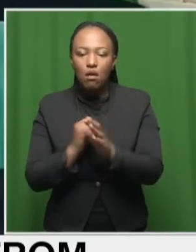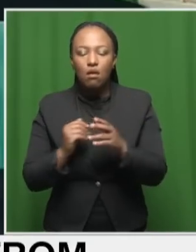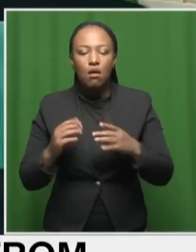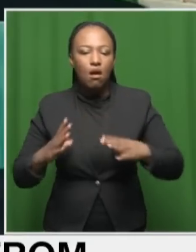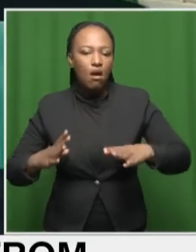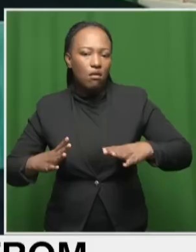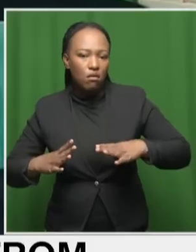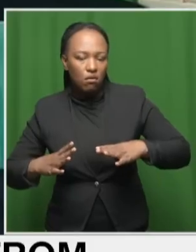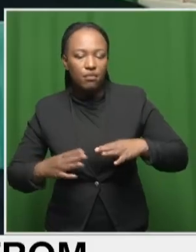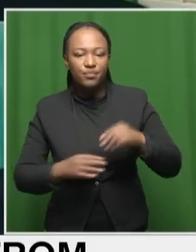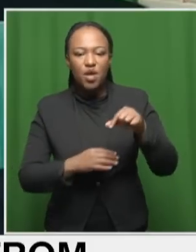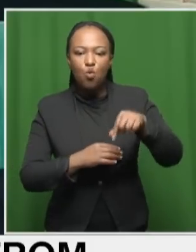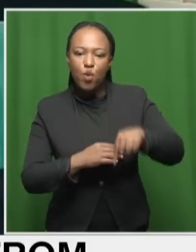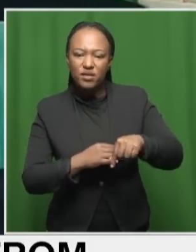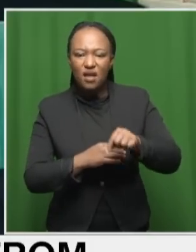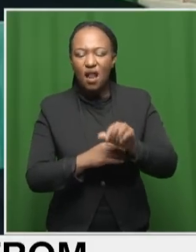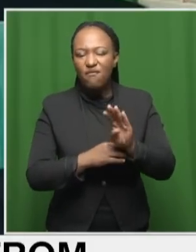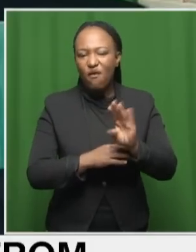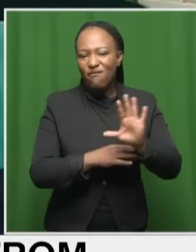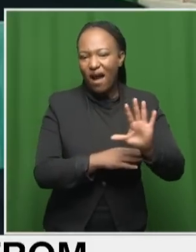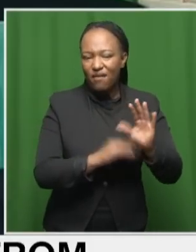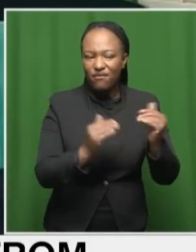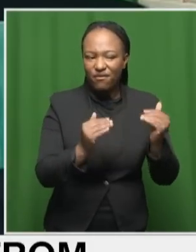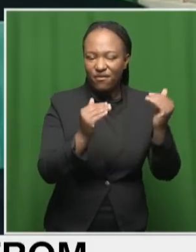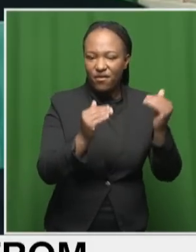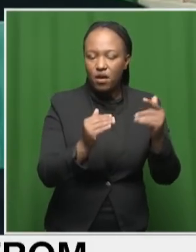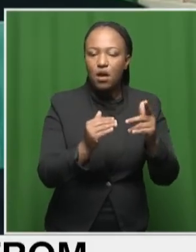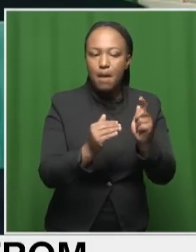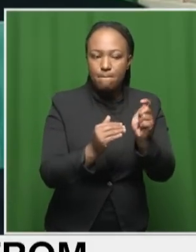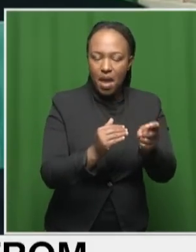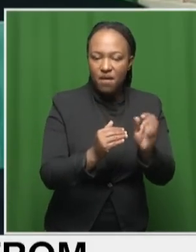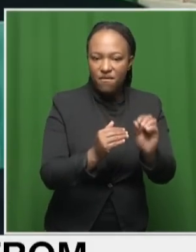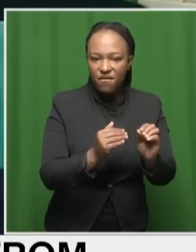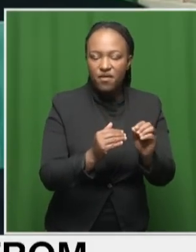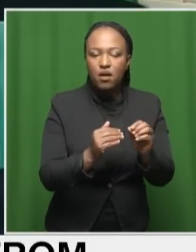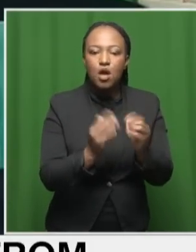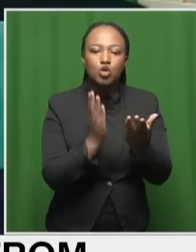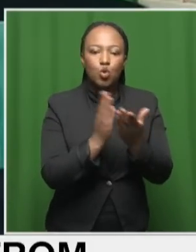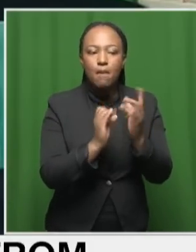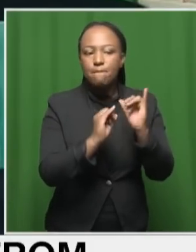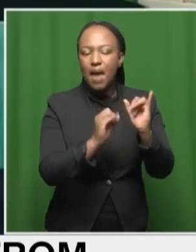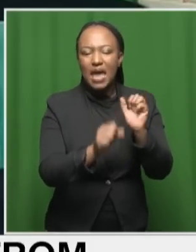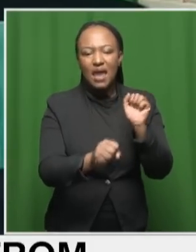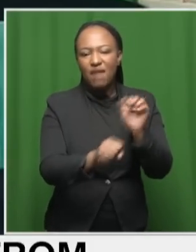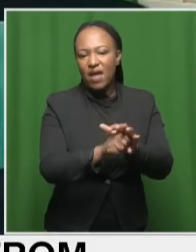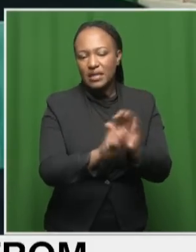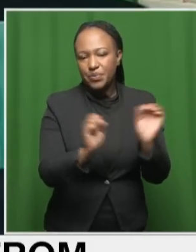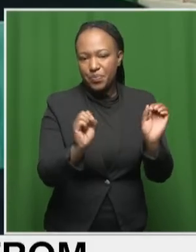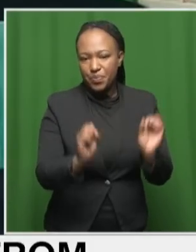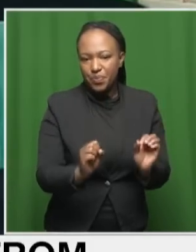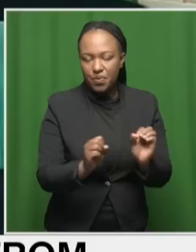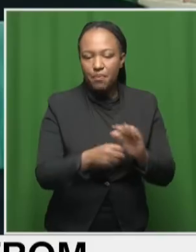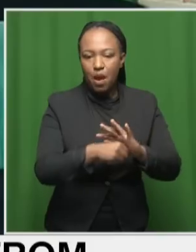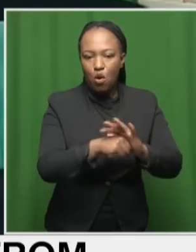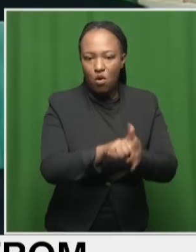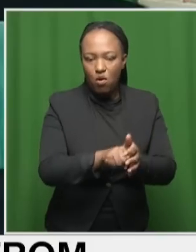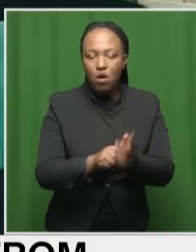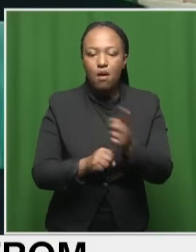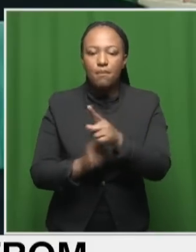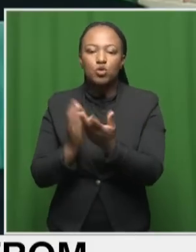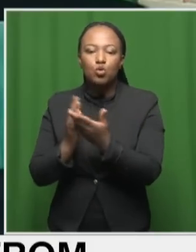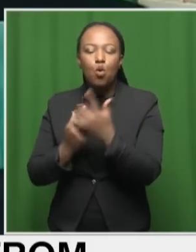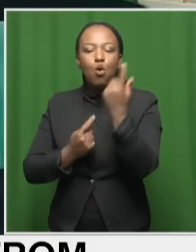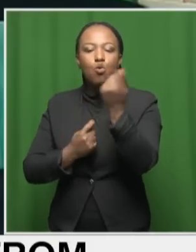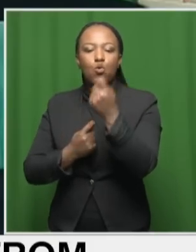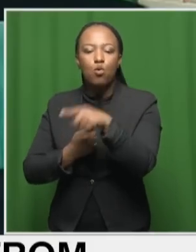You're looking at quintile 5 schools, fee-charging schools, and recognizing that those schools weren't nearly as badly affected by the pandemic as schools in